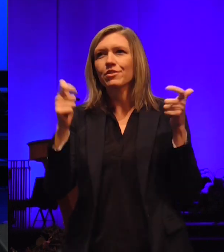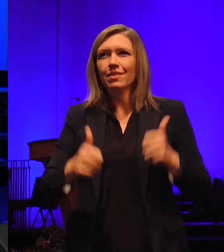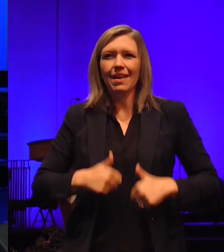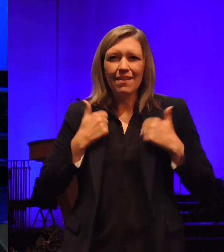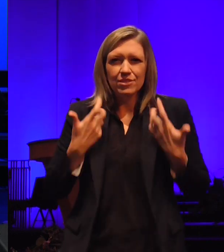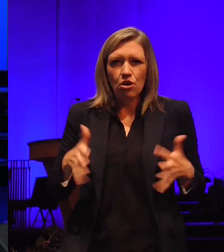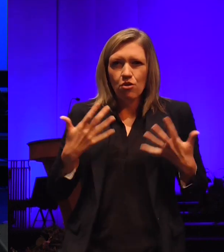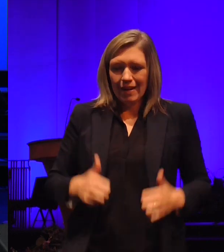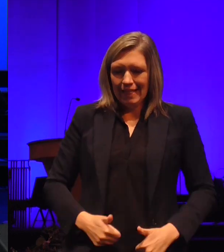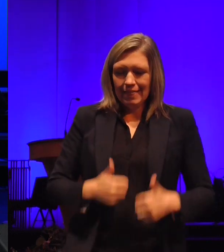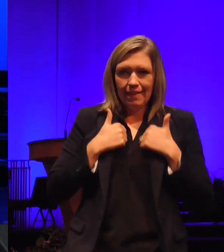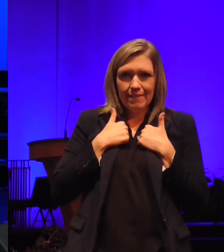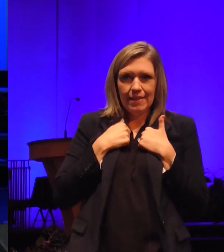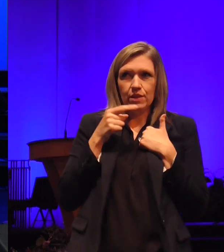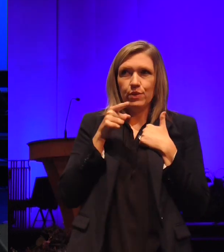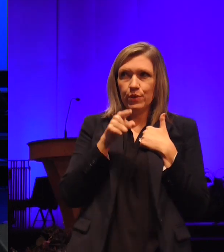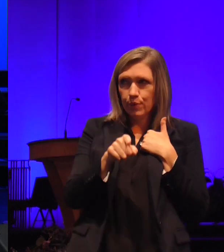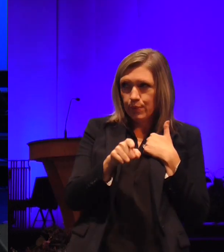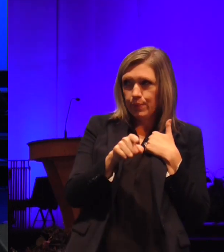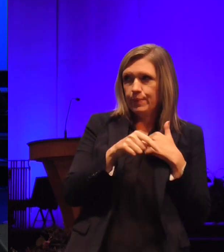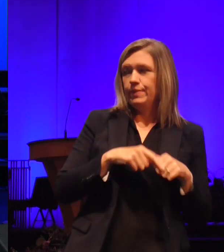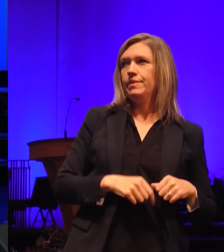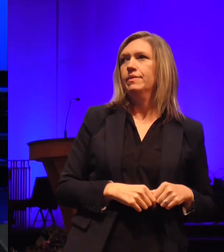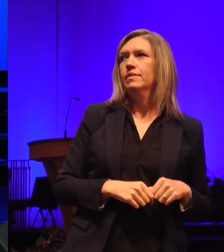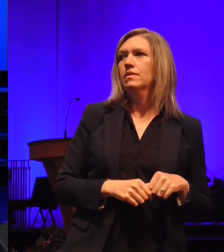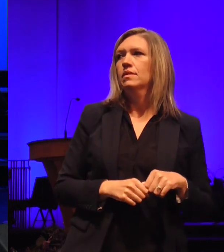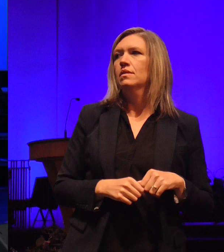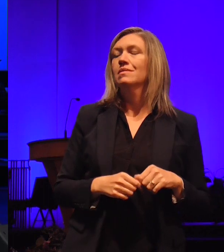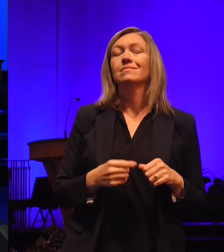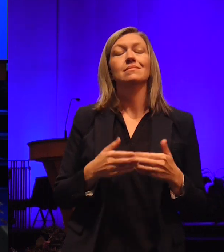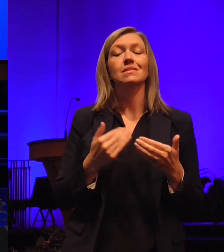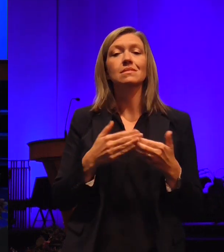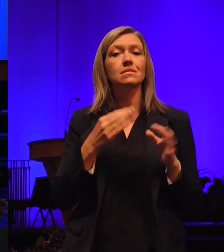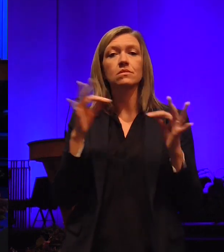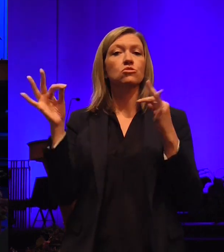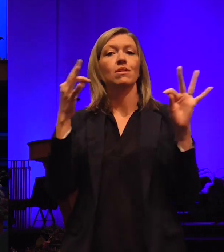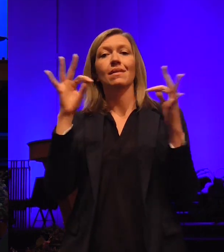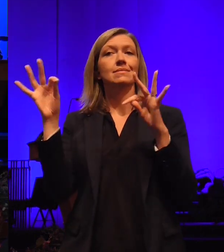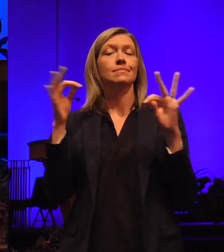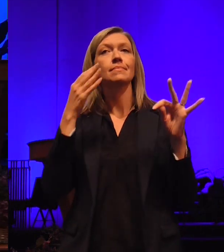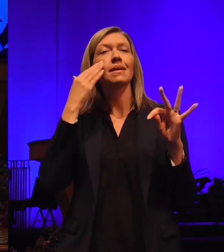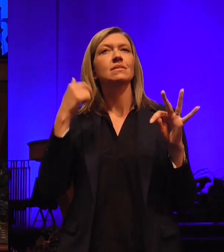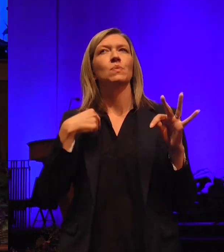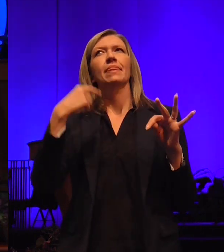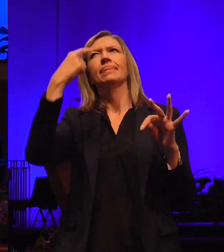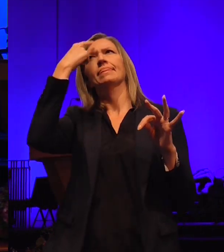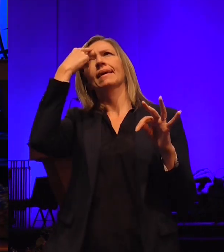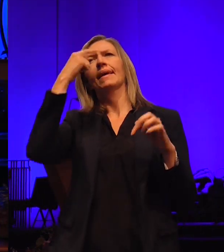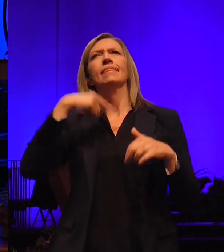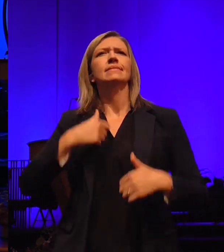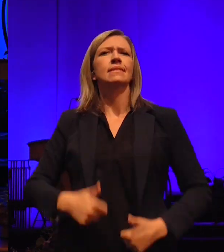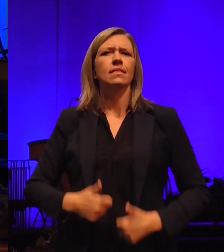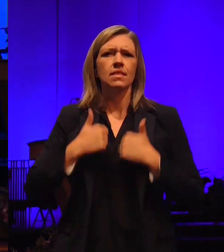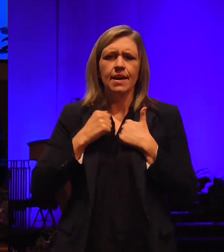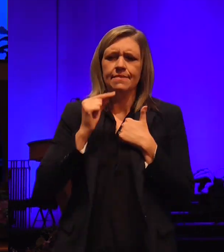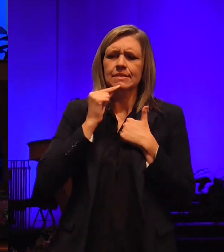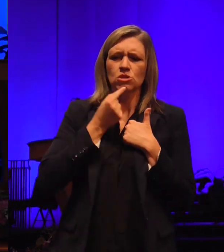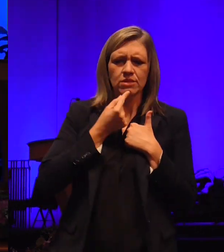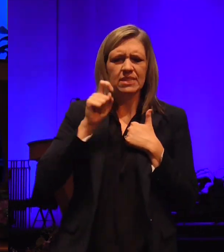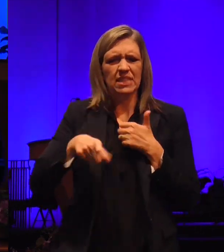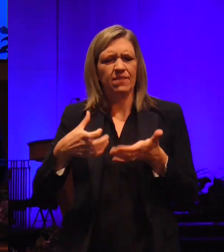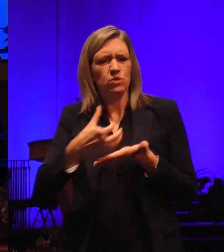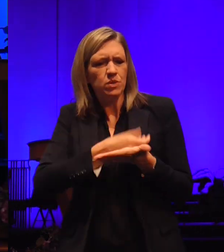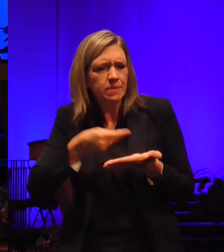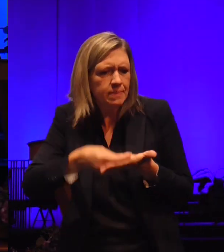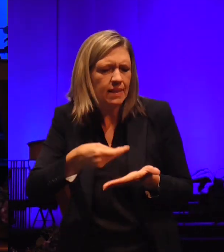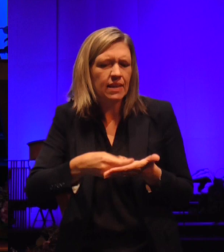life that's living you. And we get distracted from it because we think this life we think we're living is so serious, and I've got to make money here,